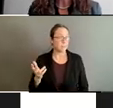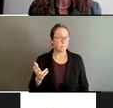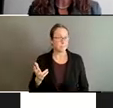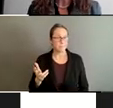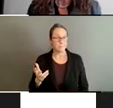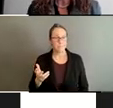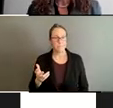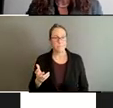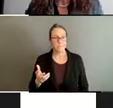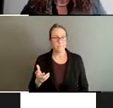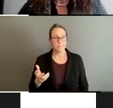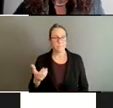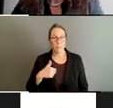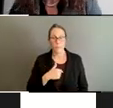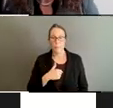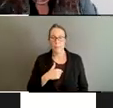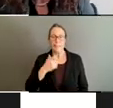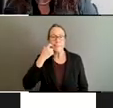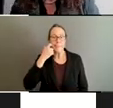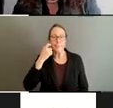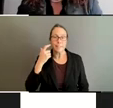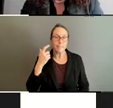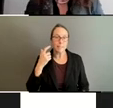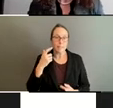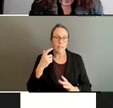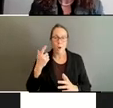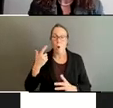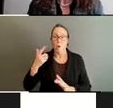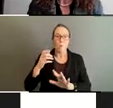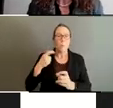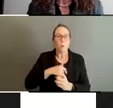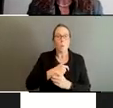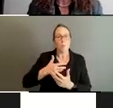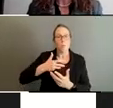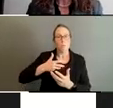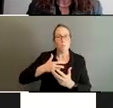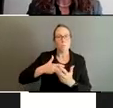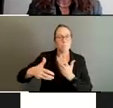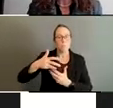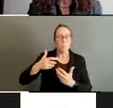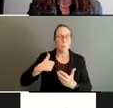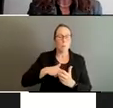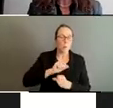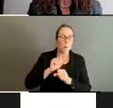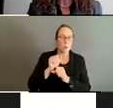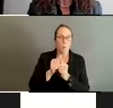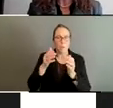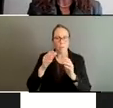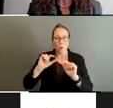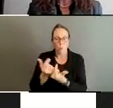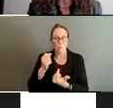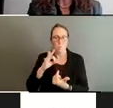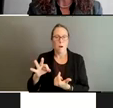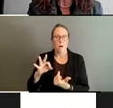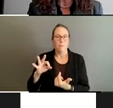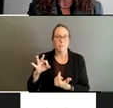individuals with is we had, and again, you know, when we were interacting with some of the senior, there were a group of seniors